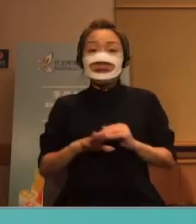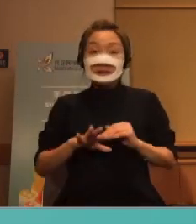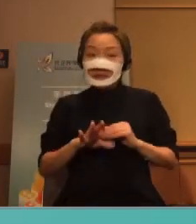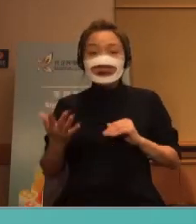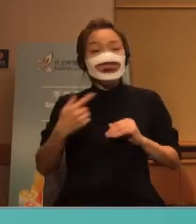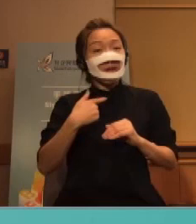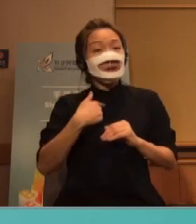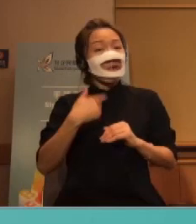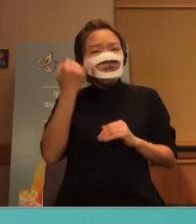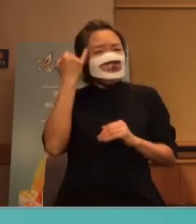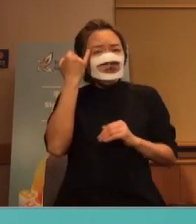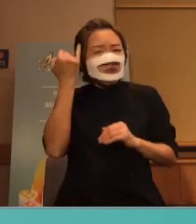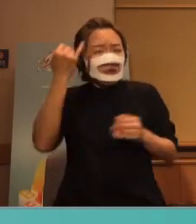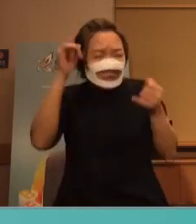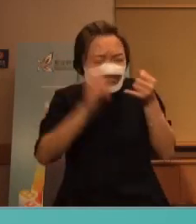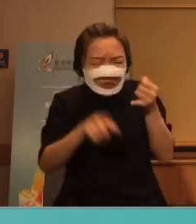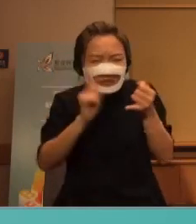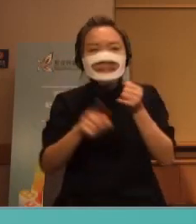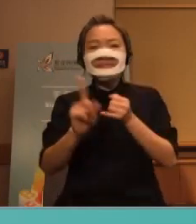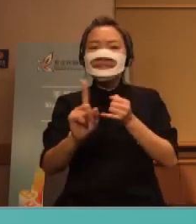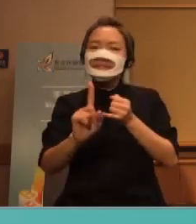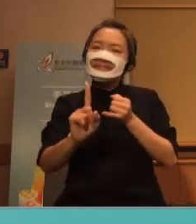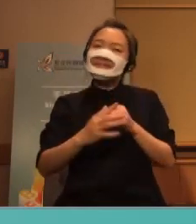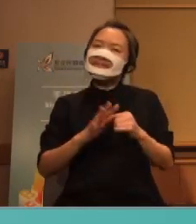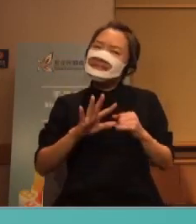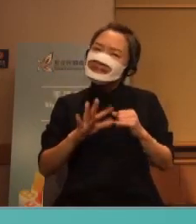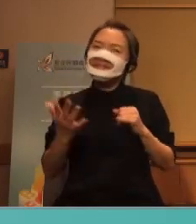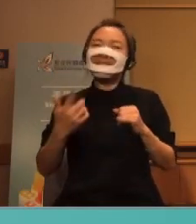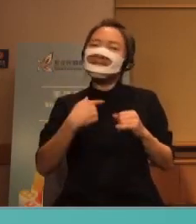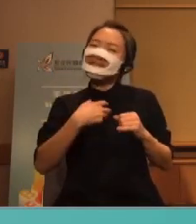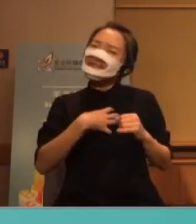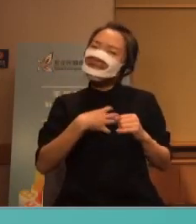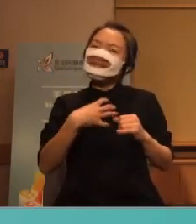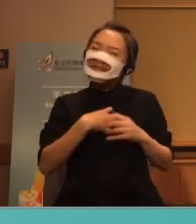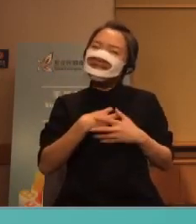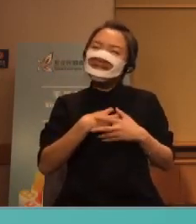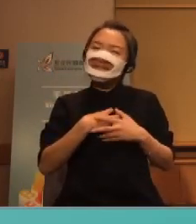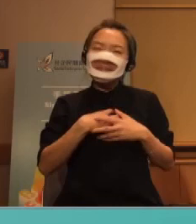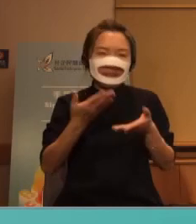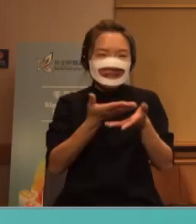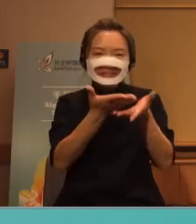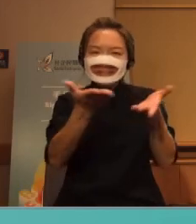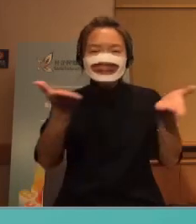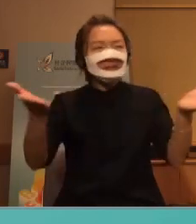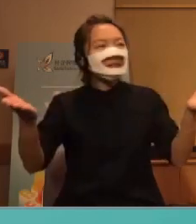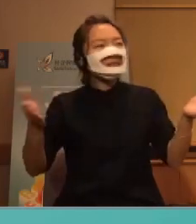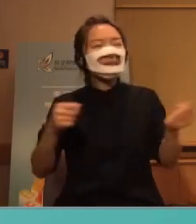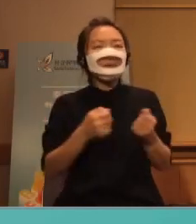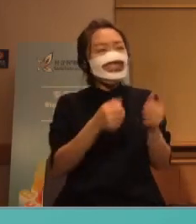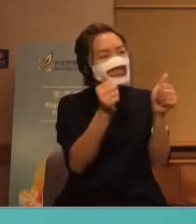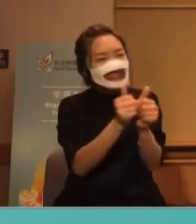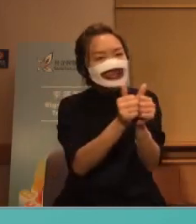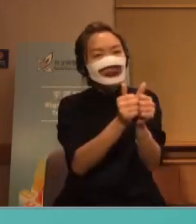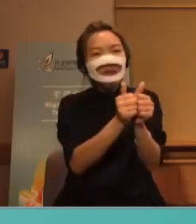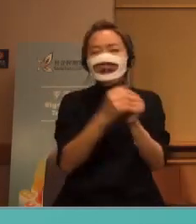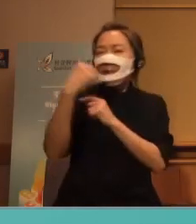be, but let's work for us over there with my fans. Some suggestions from you guys. Okay. Sounds good. Thank